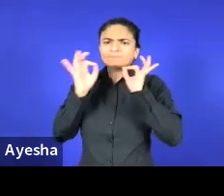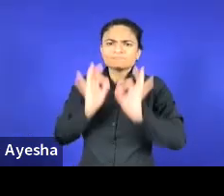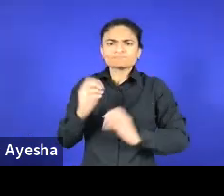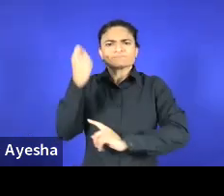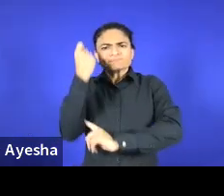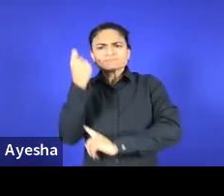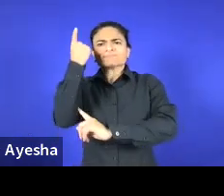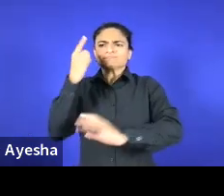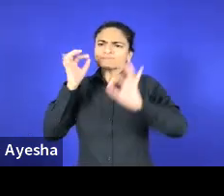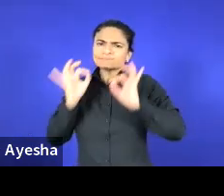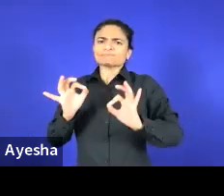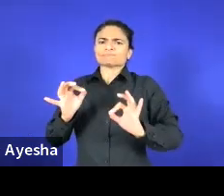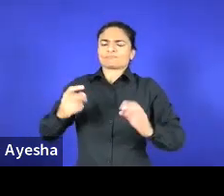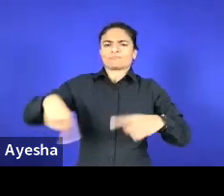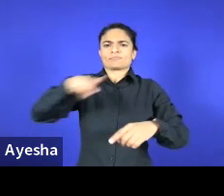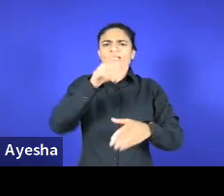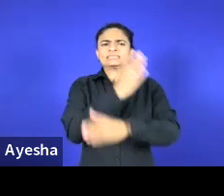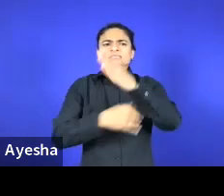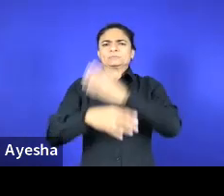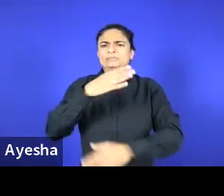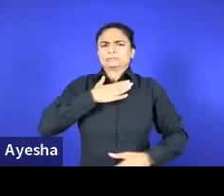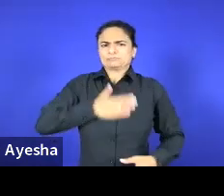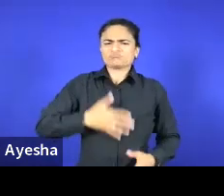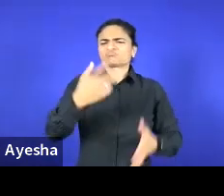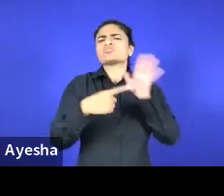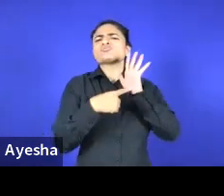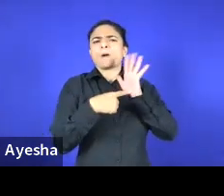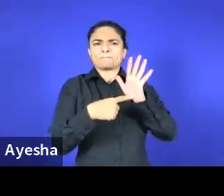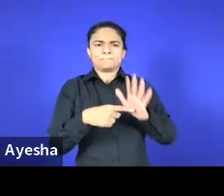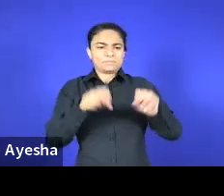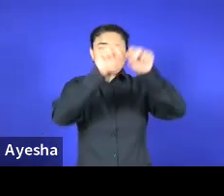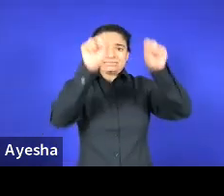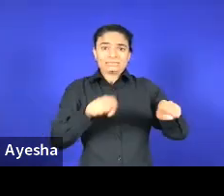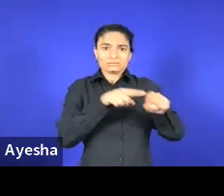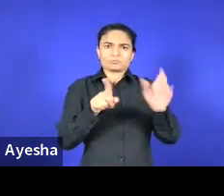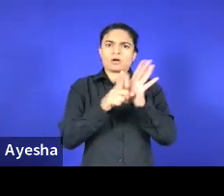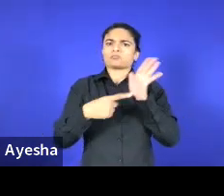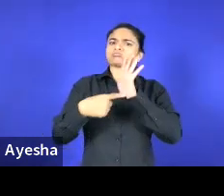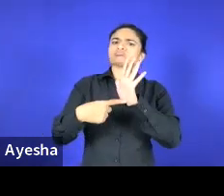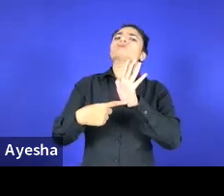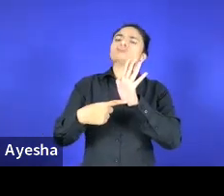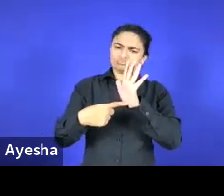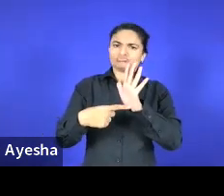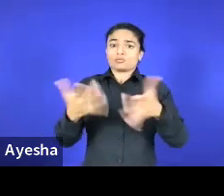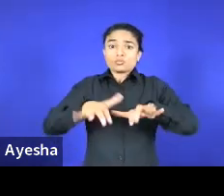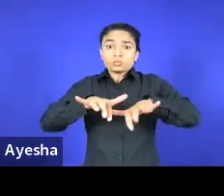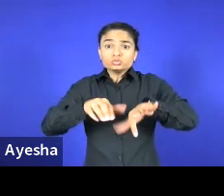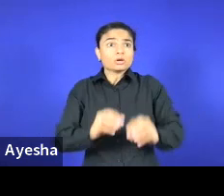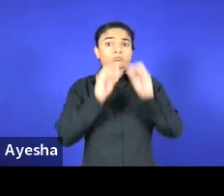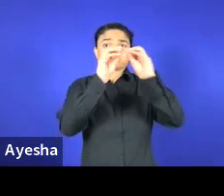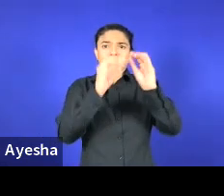that Cambodia has put in place, which is one example. Ultimately, the question is, now that we